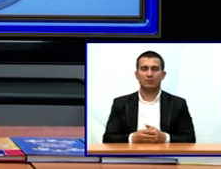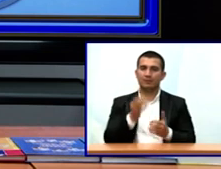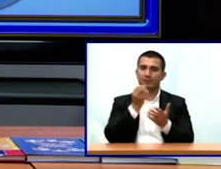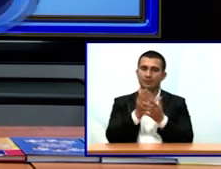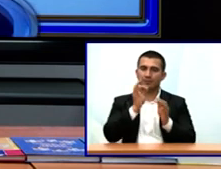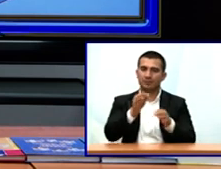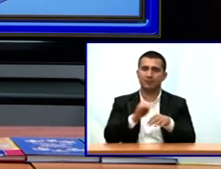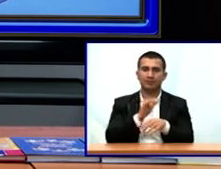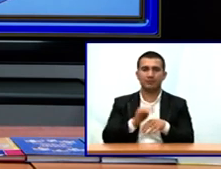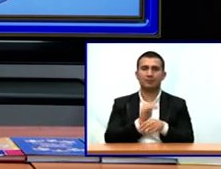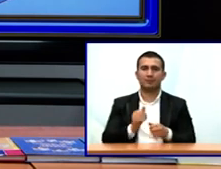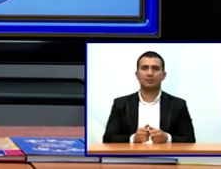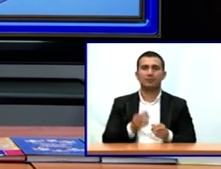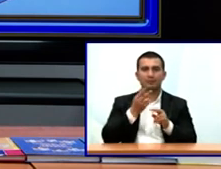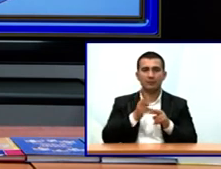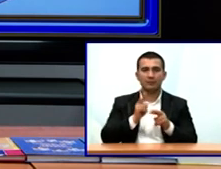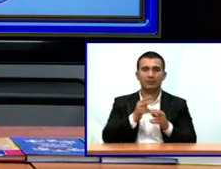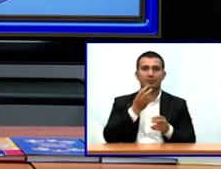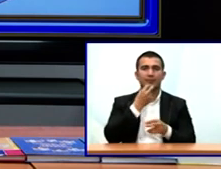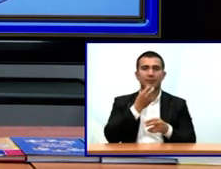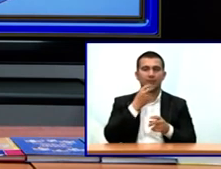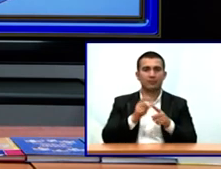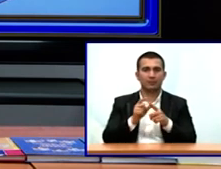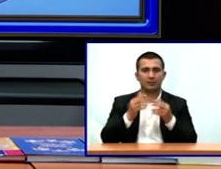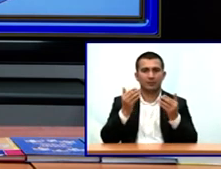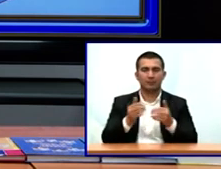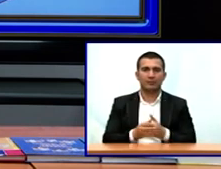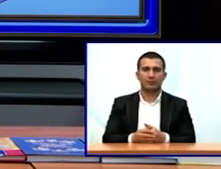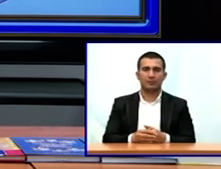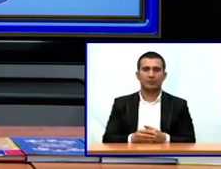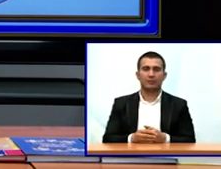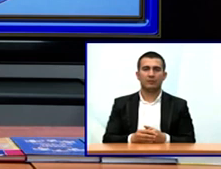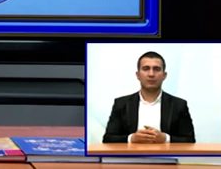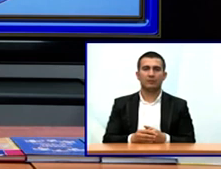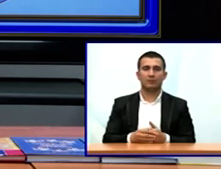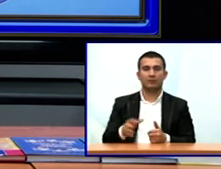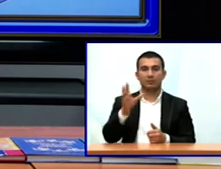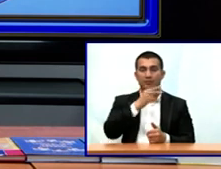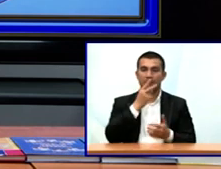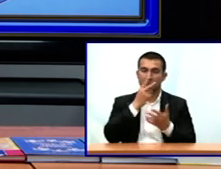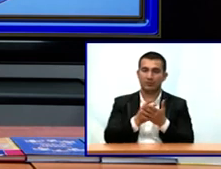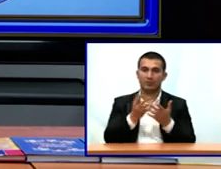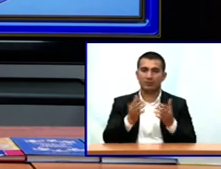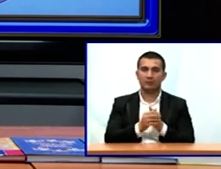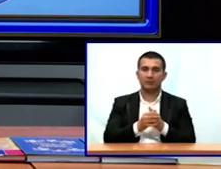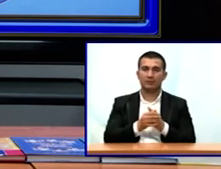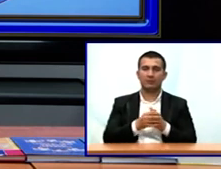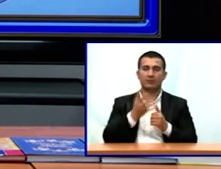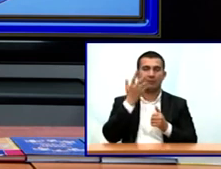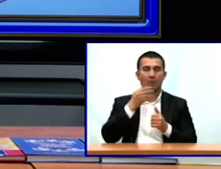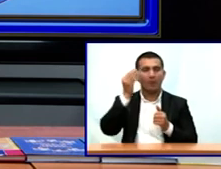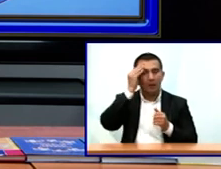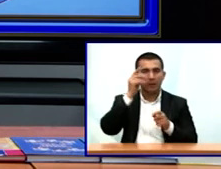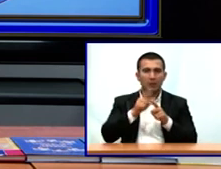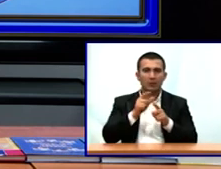Barakalla aziz o'quvchilar, bu kulmoq so'zi edi. Endi e'tibor qiling. Mana shu ma'nodoshlik